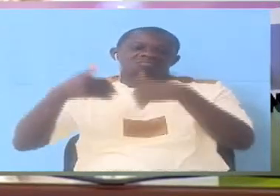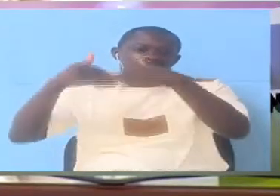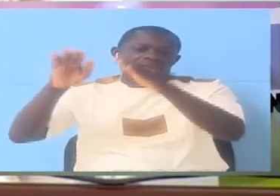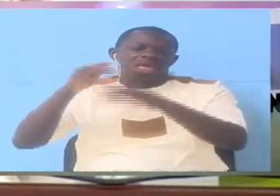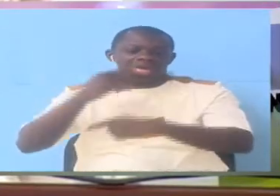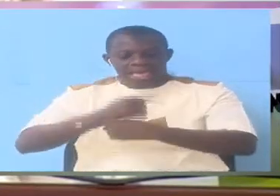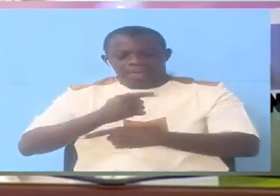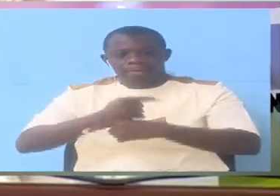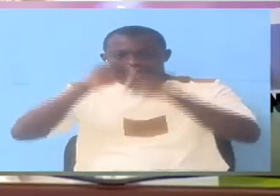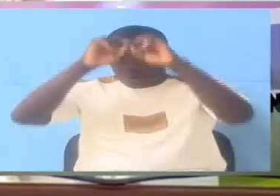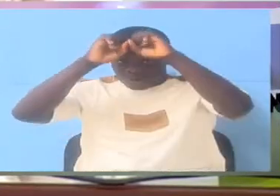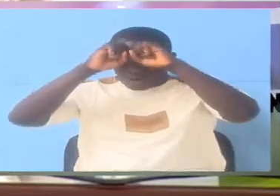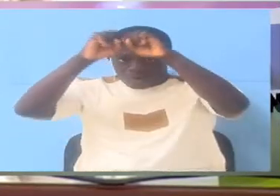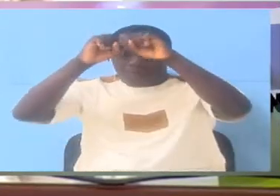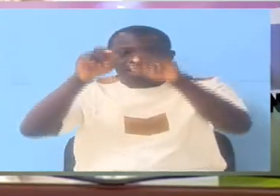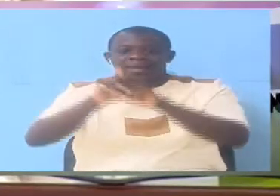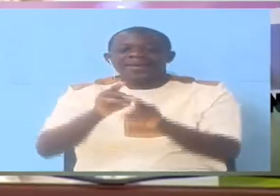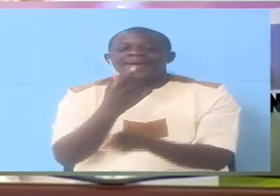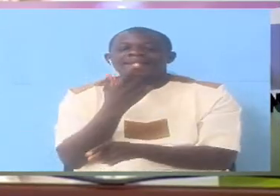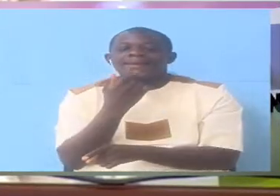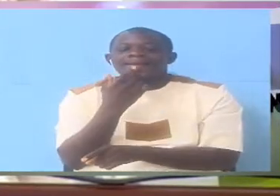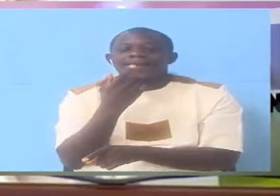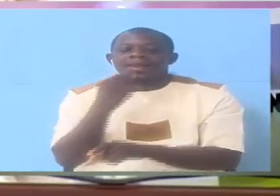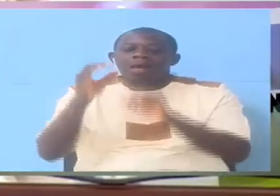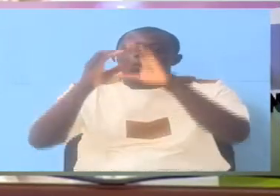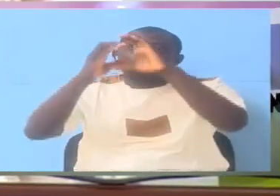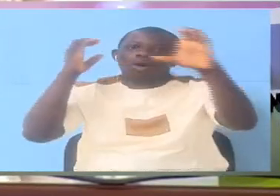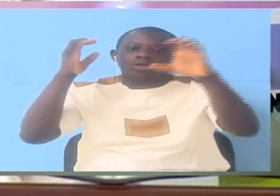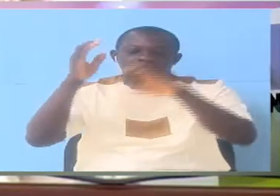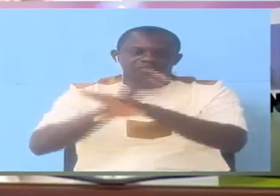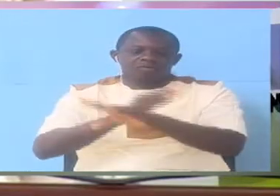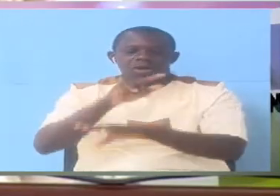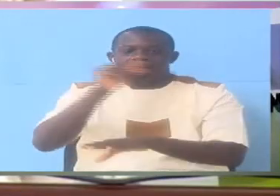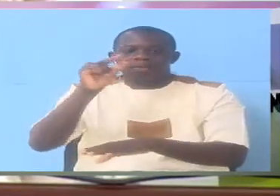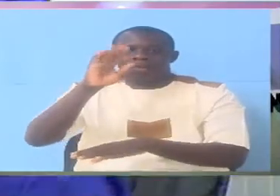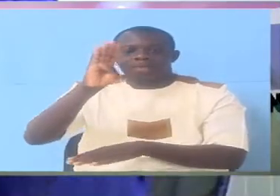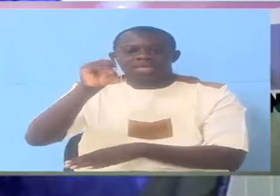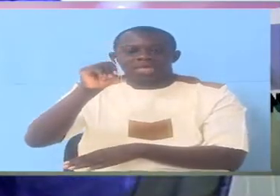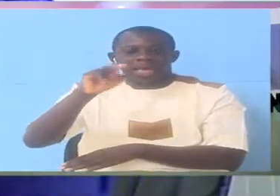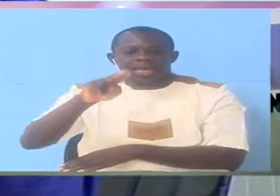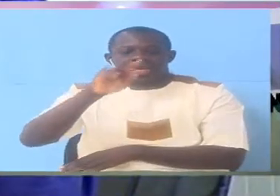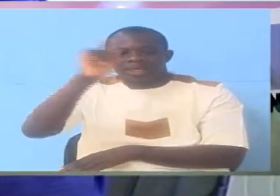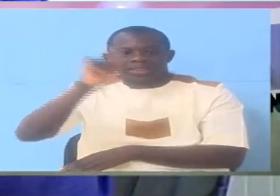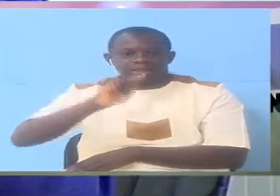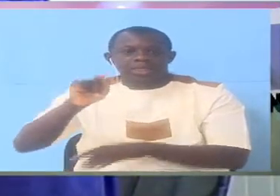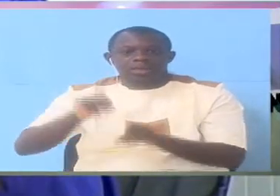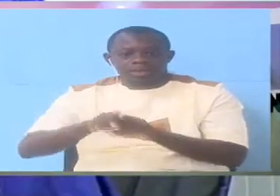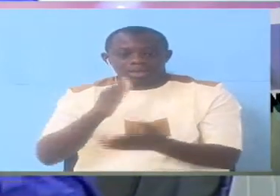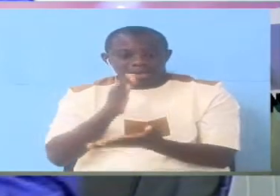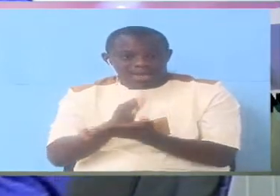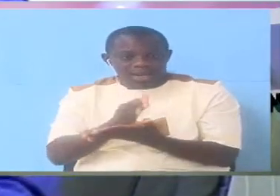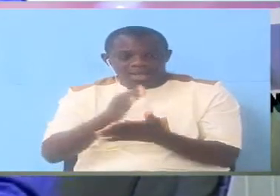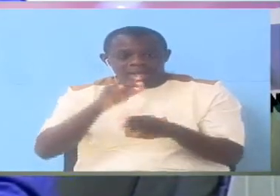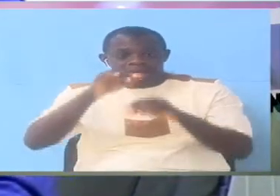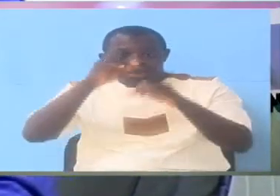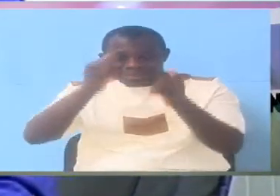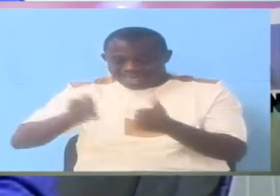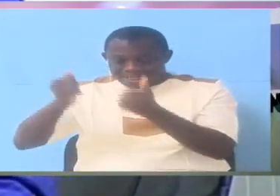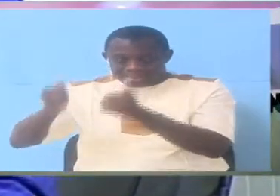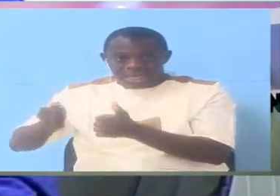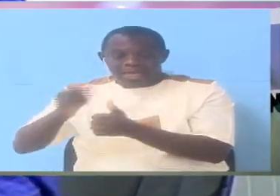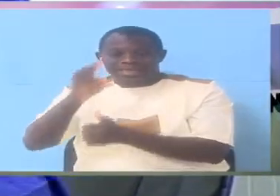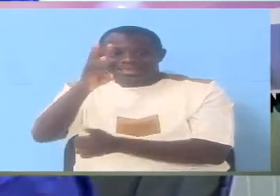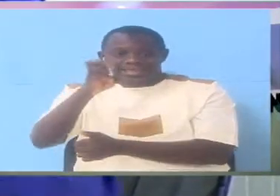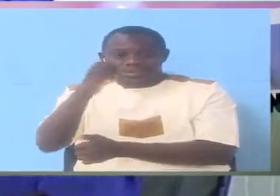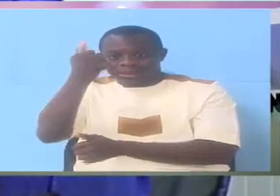Gambia. Or red bus or Bensol, red one. The red buses, the red Benz buses. 36 seater. That was where we boarded them,